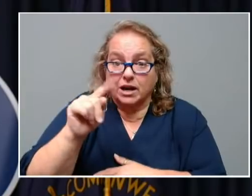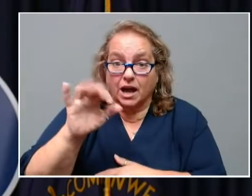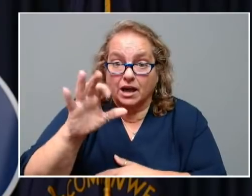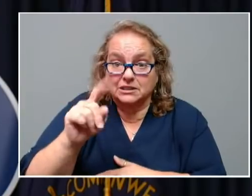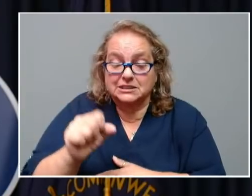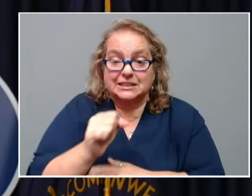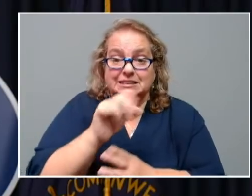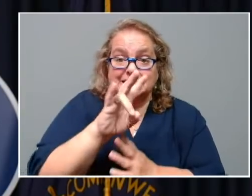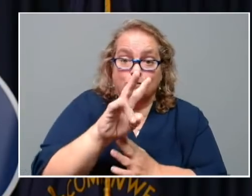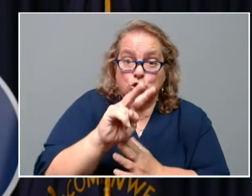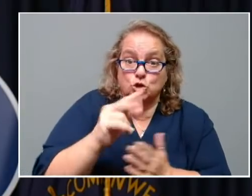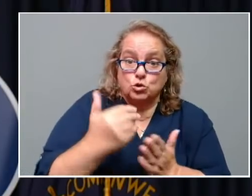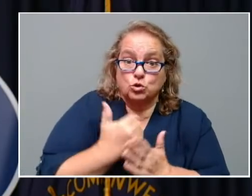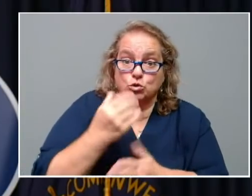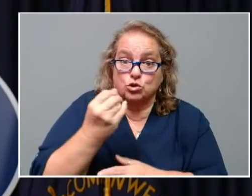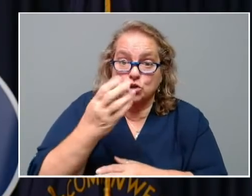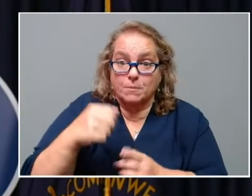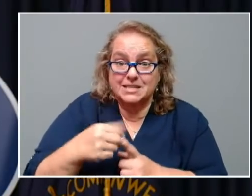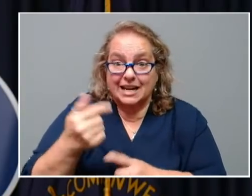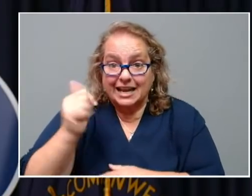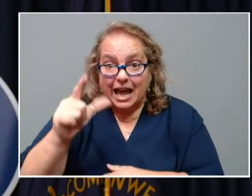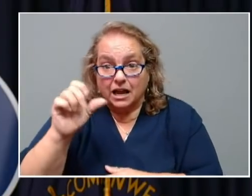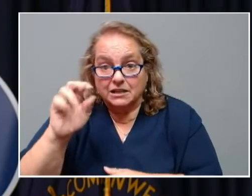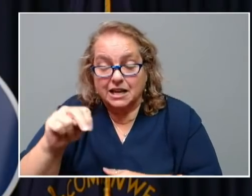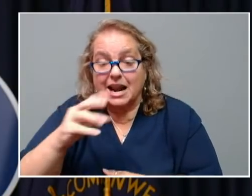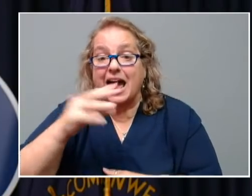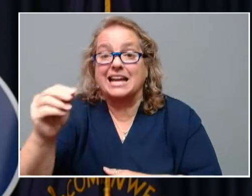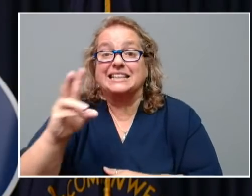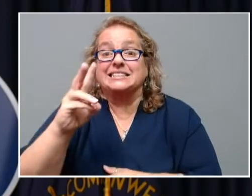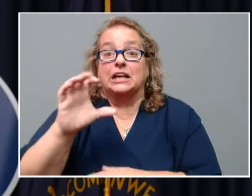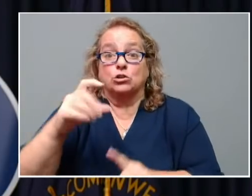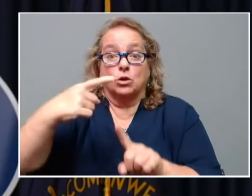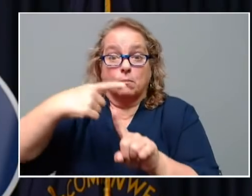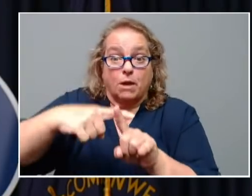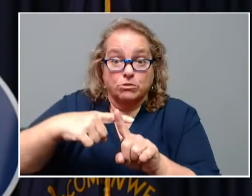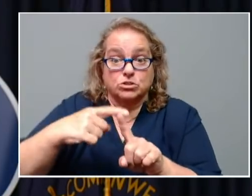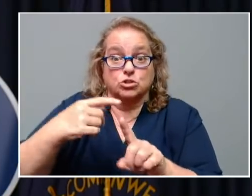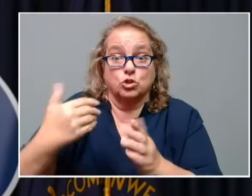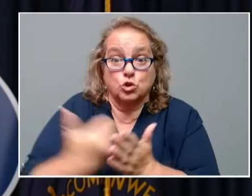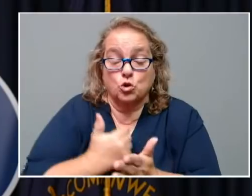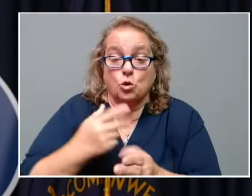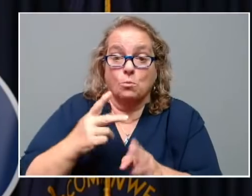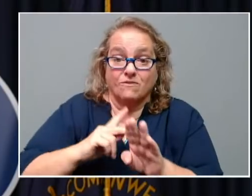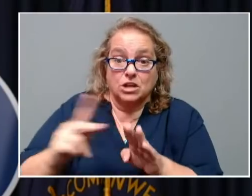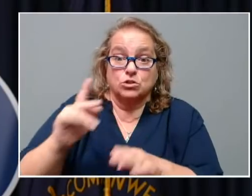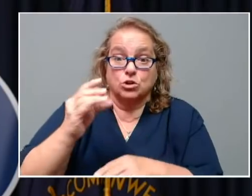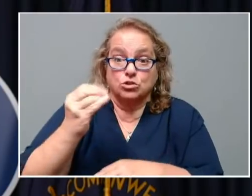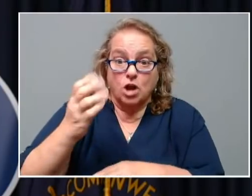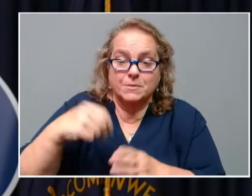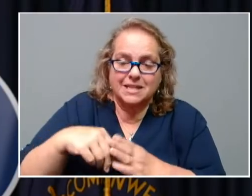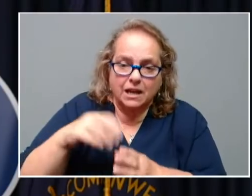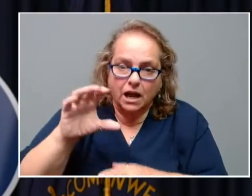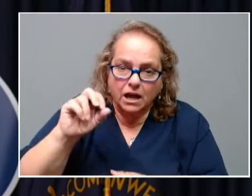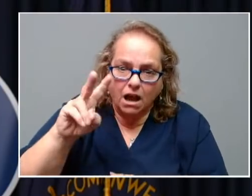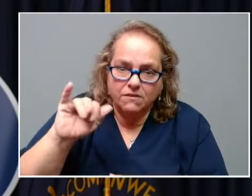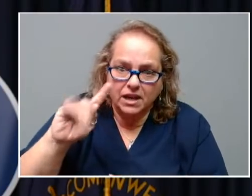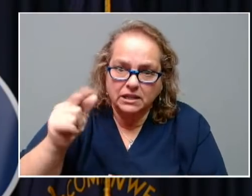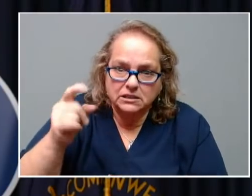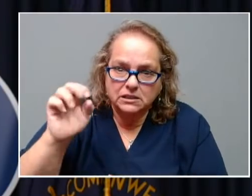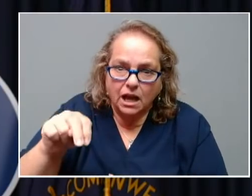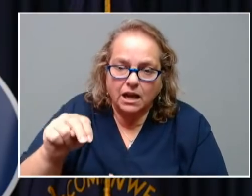County. And then Fidelity Investments, 600 plus new professional jobs in Covington. Again, our future is